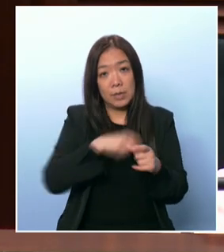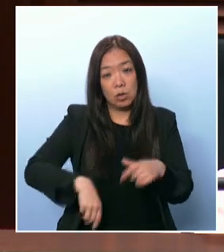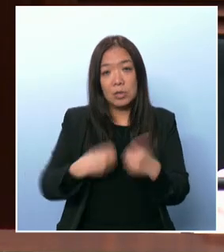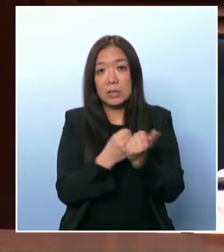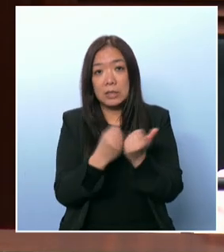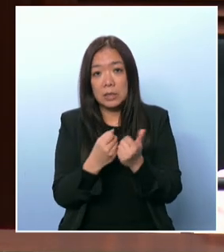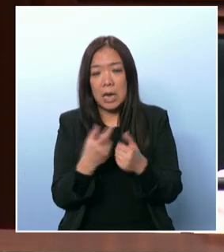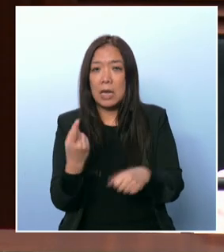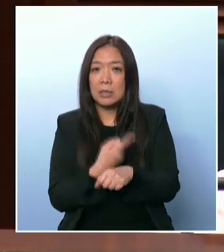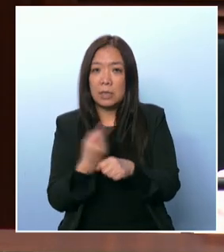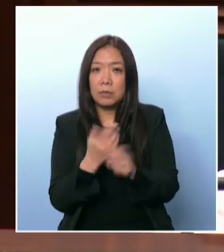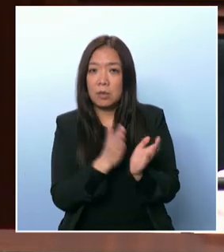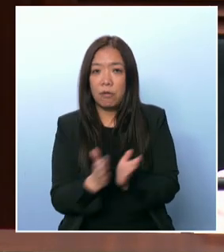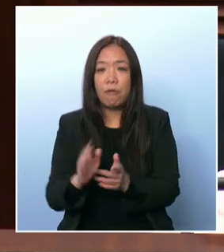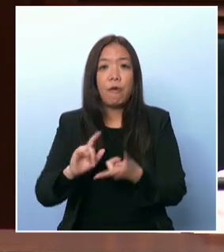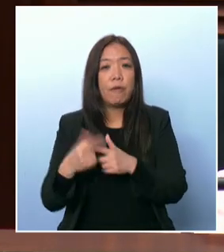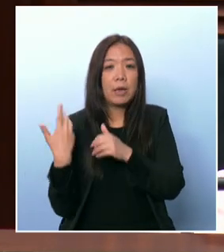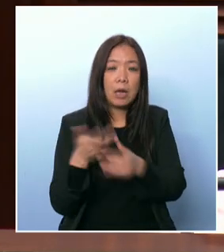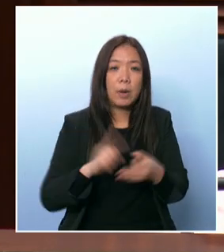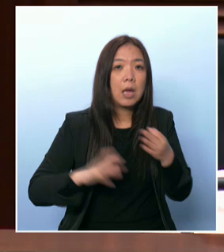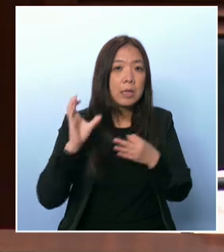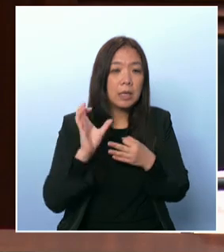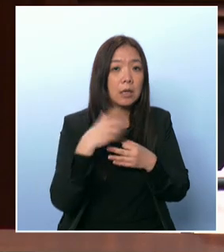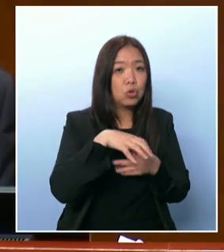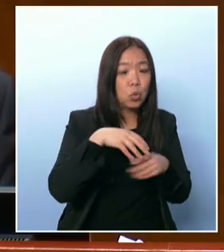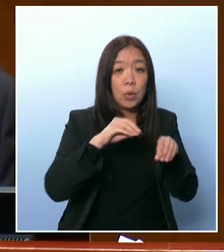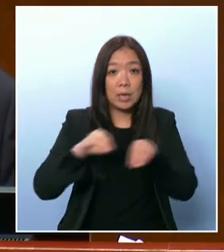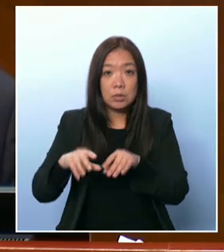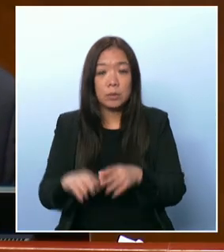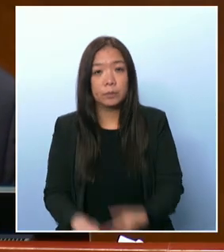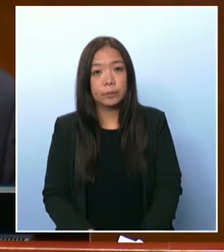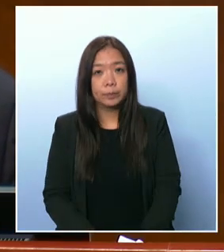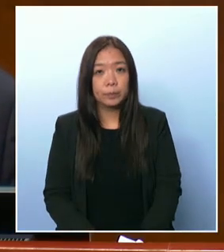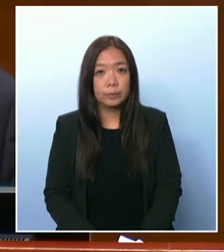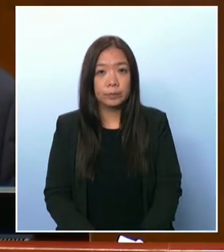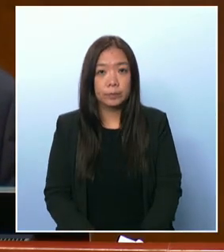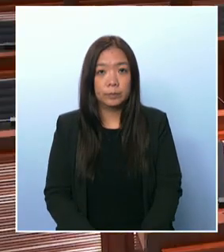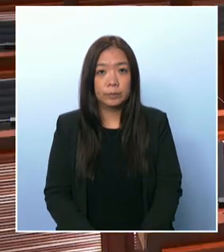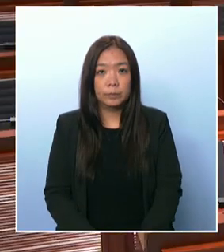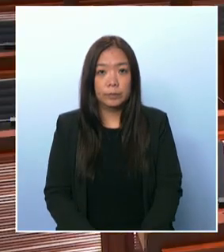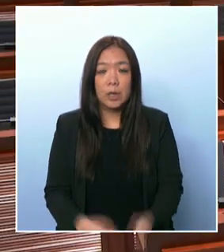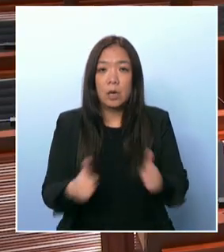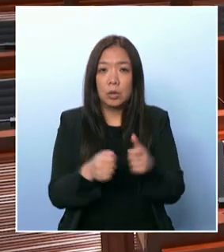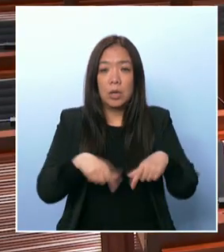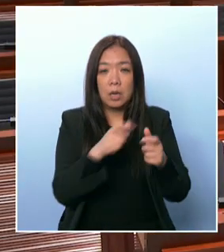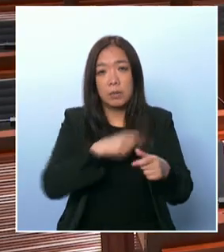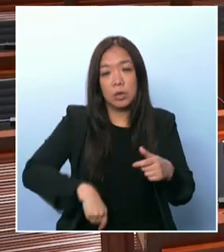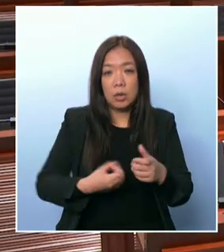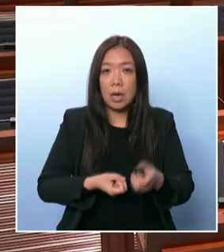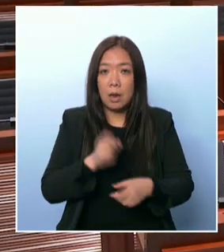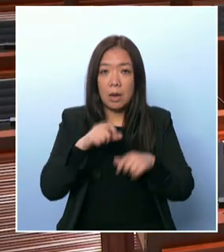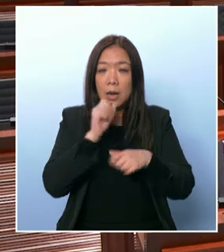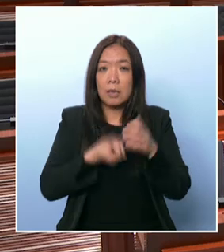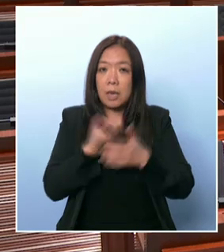help? Now, I thank Ms. Connie Lam for your support on provisional facilities. May I defer